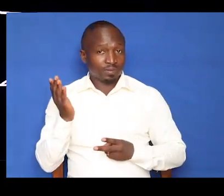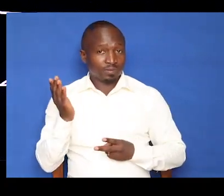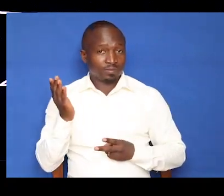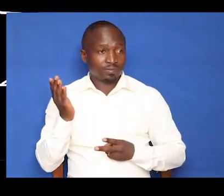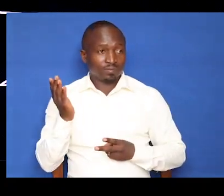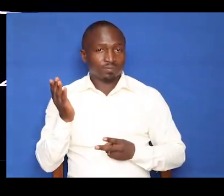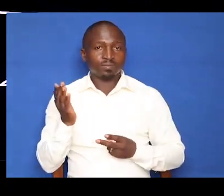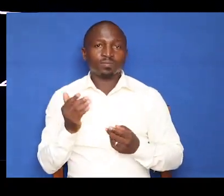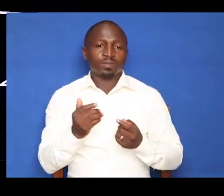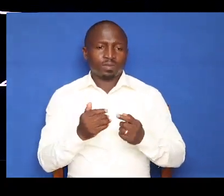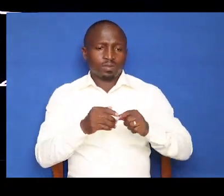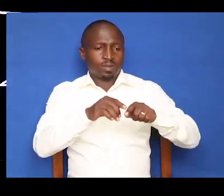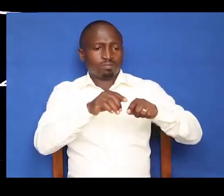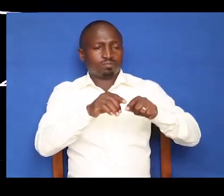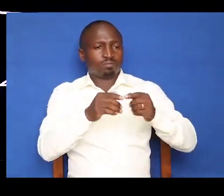make